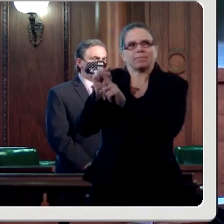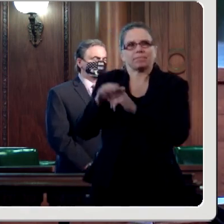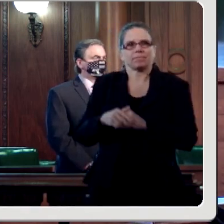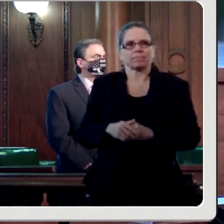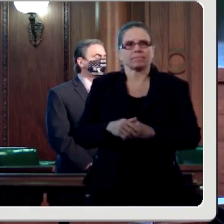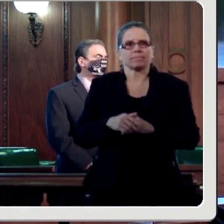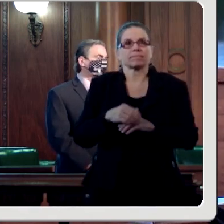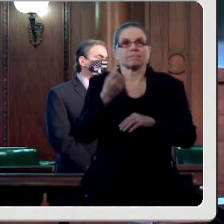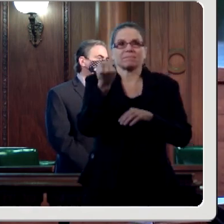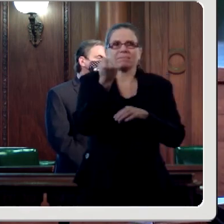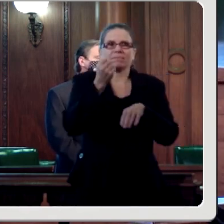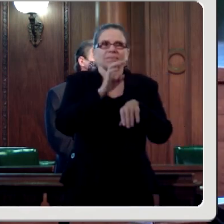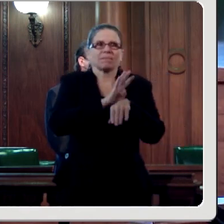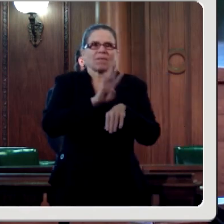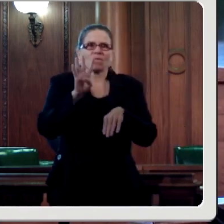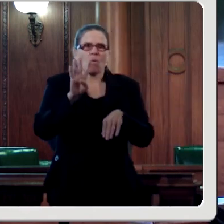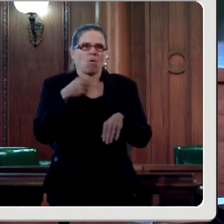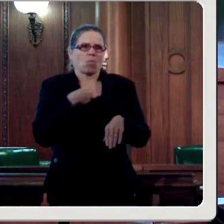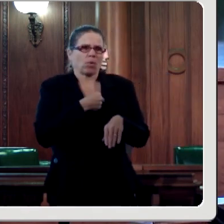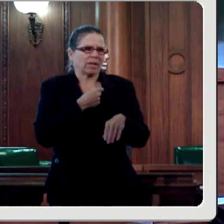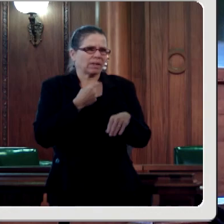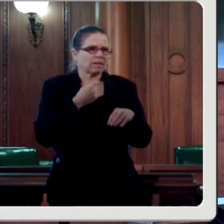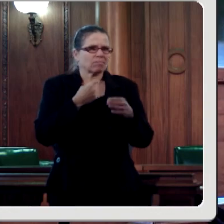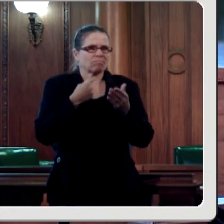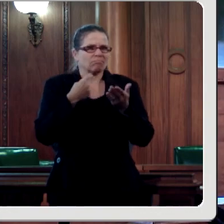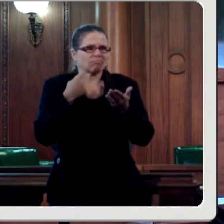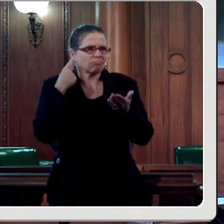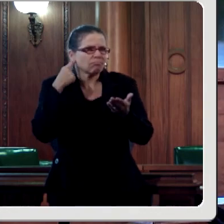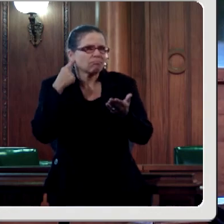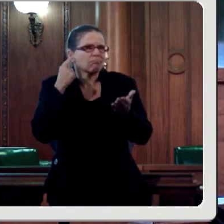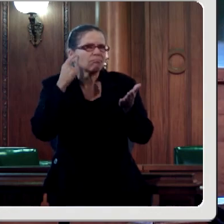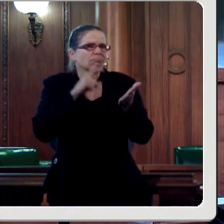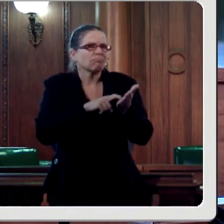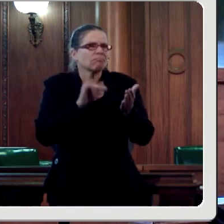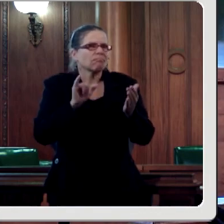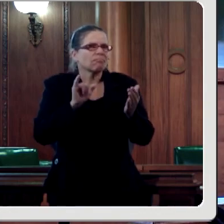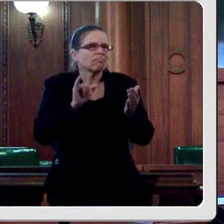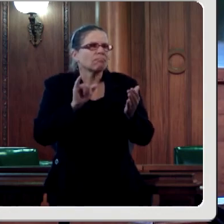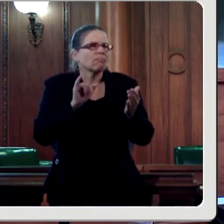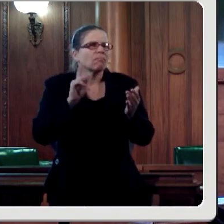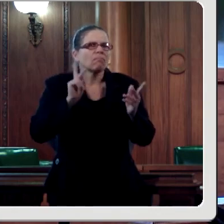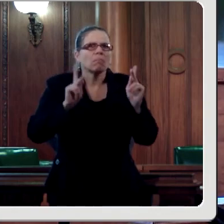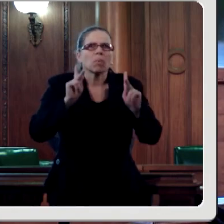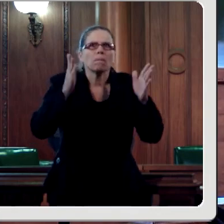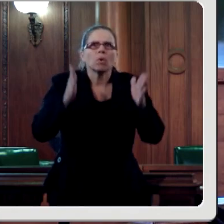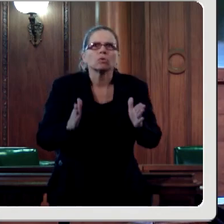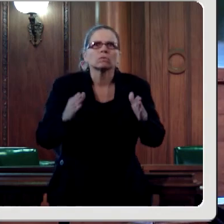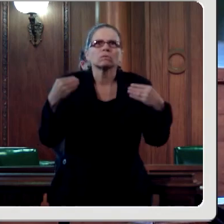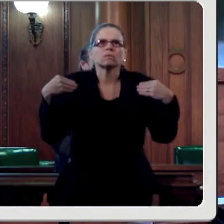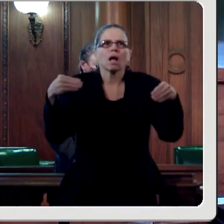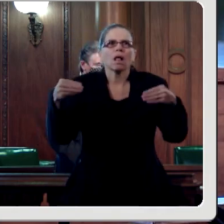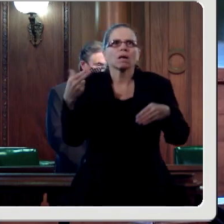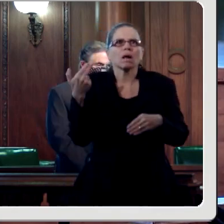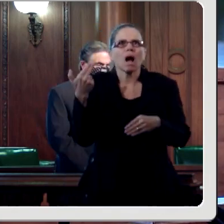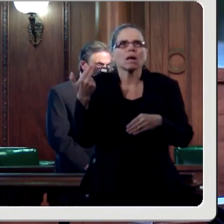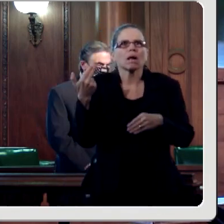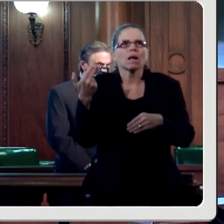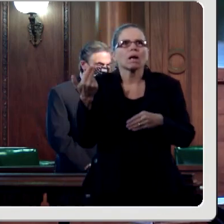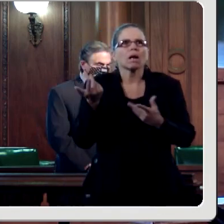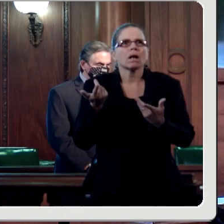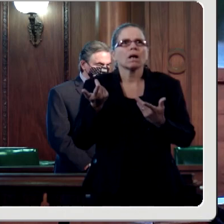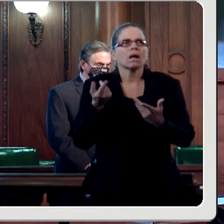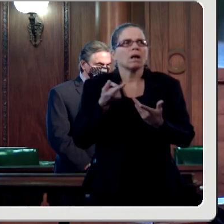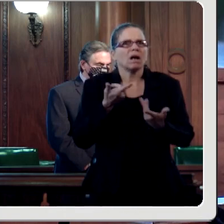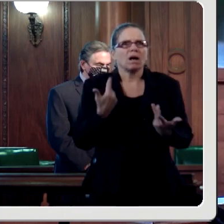received information about a person who was trying to sell handguns. And again, this is concerning to us because